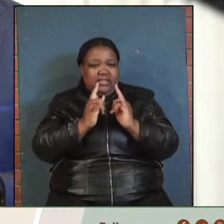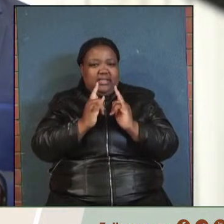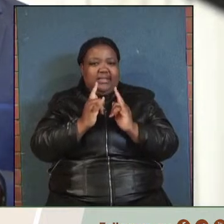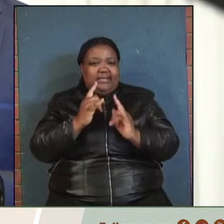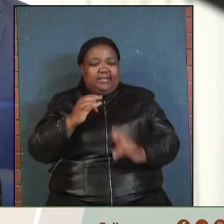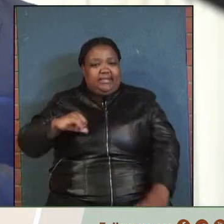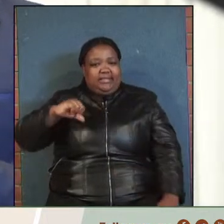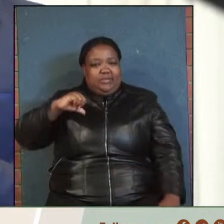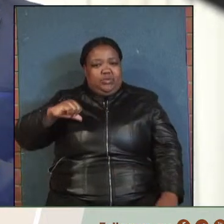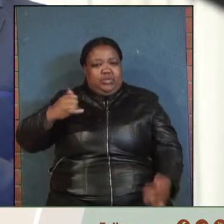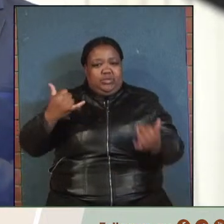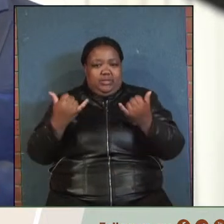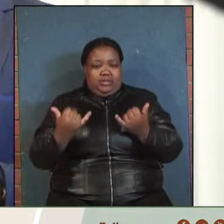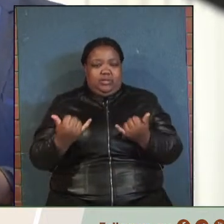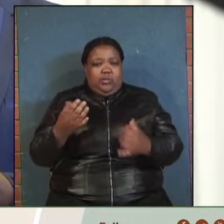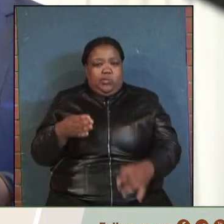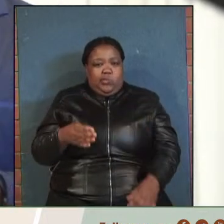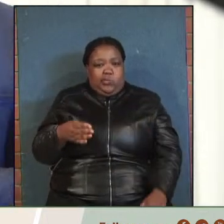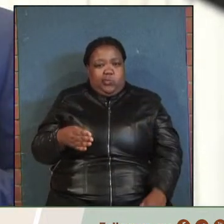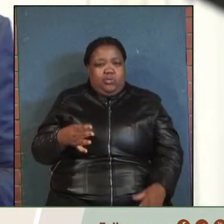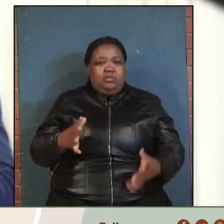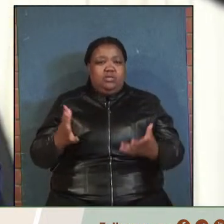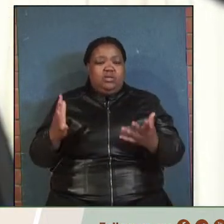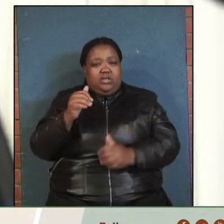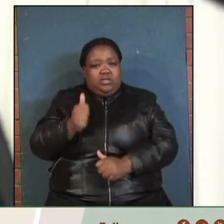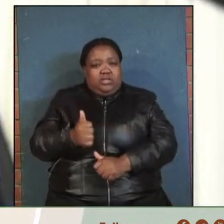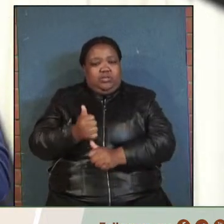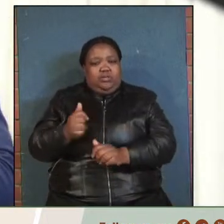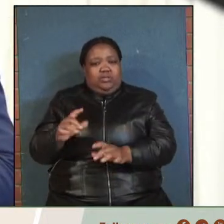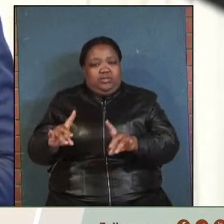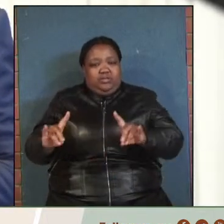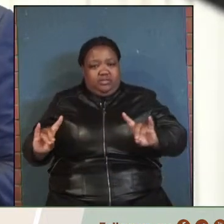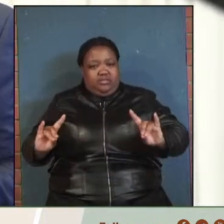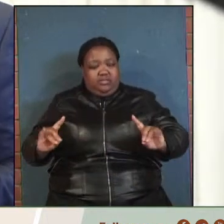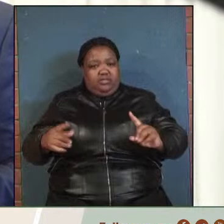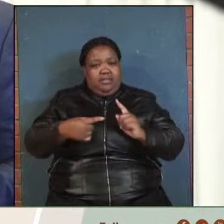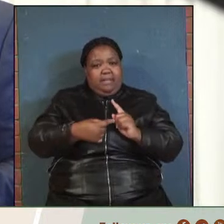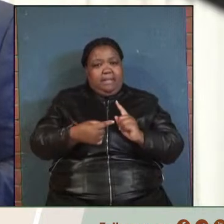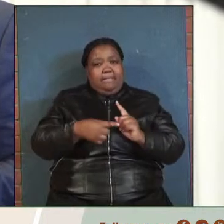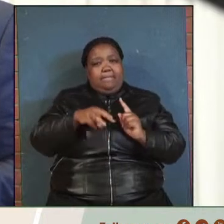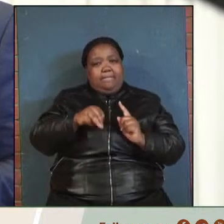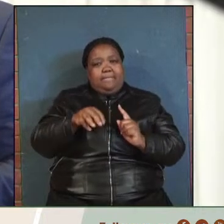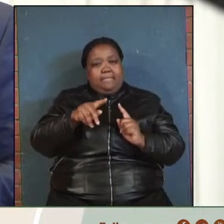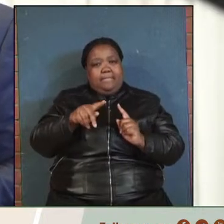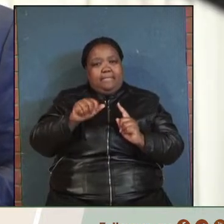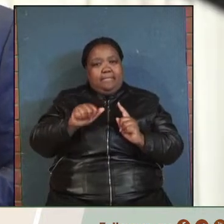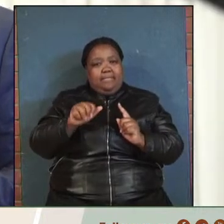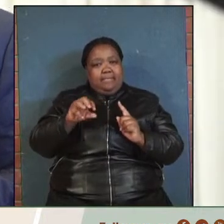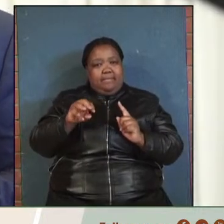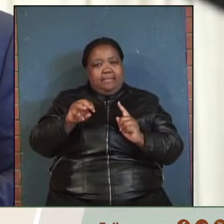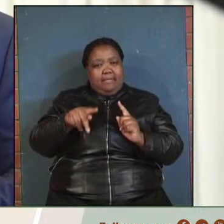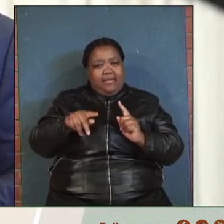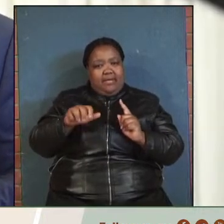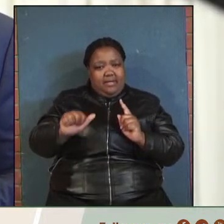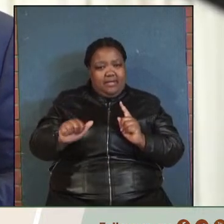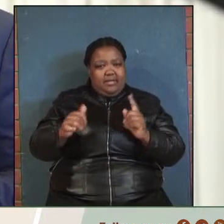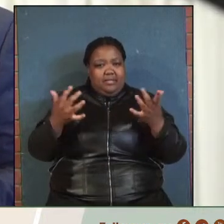today, the Deputy Chair, Honorable Mpapa Khanyane, distinguished